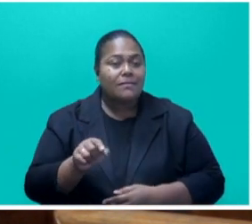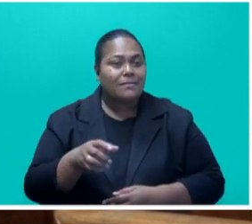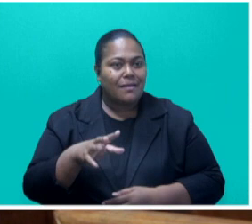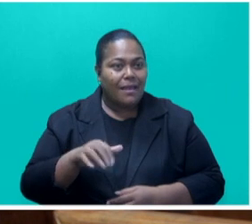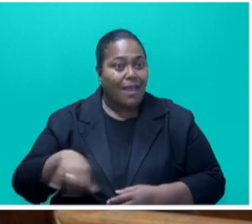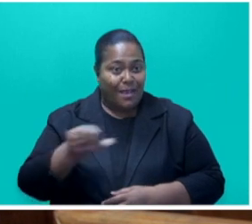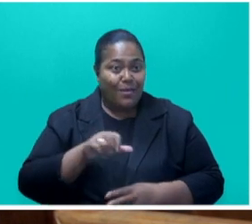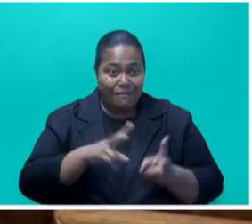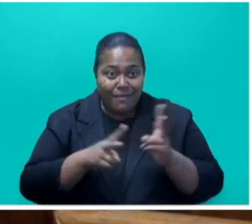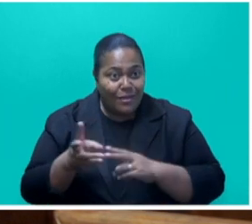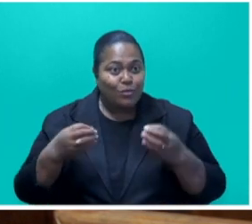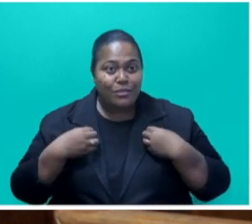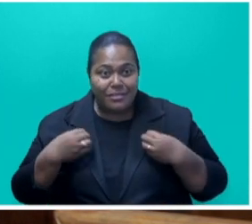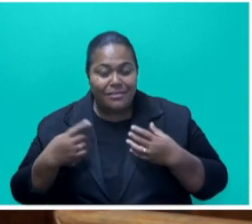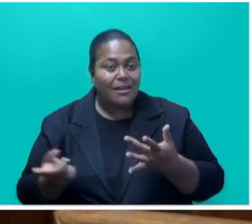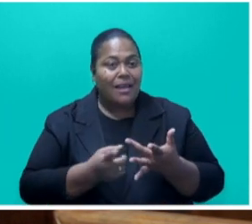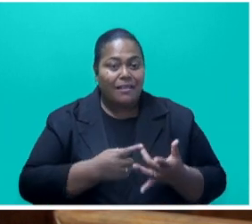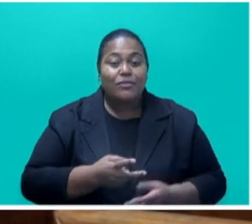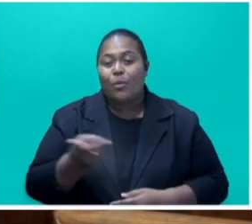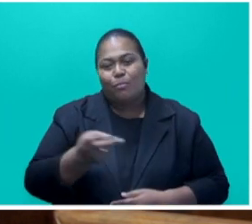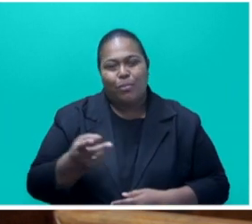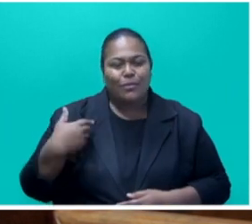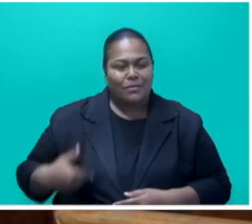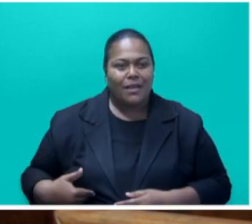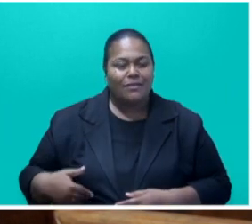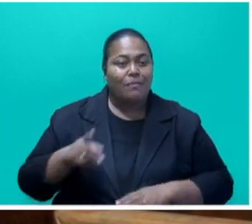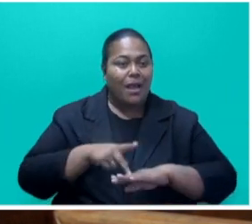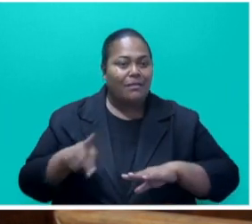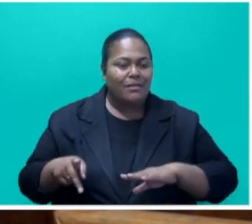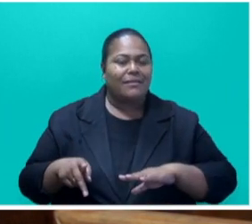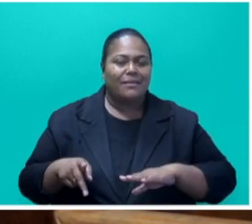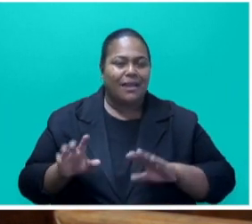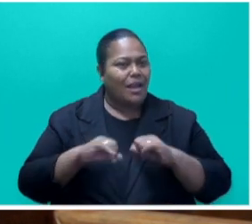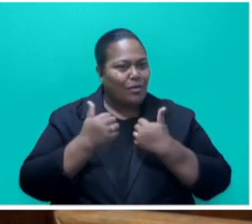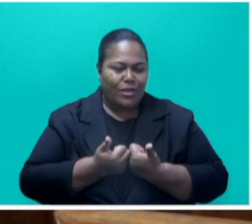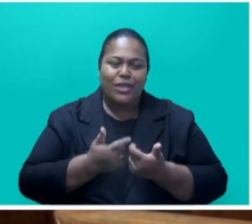the other side of the House and this side agrees. We need to activate